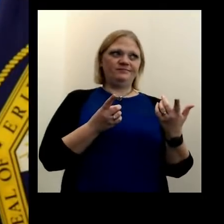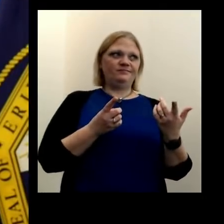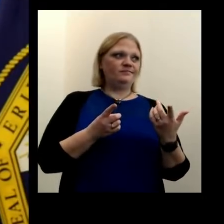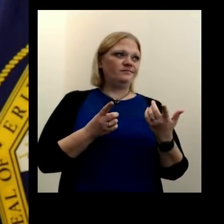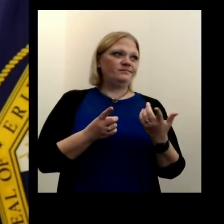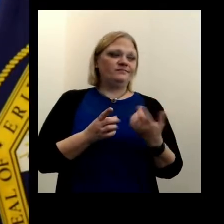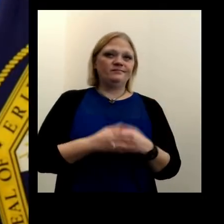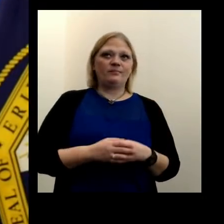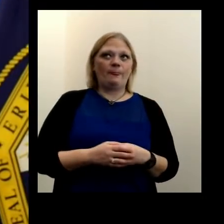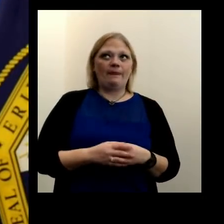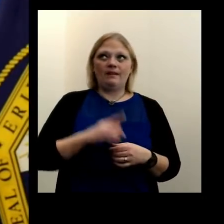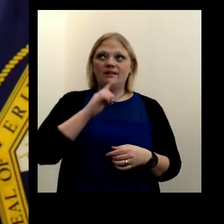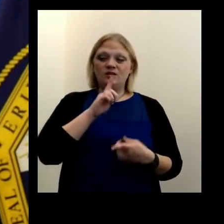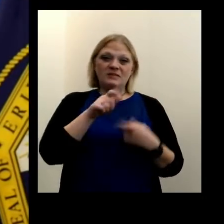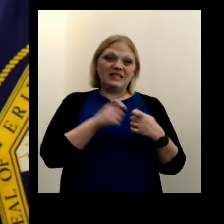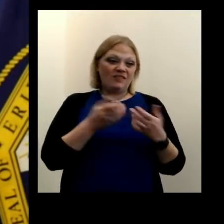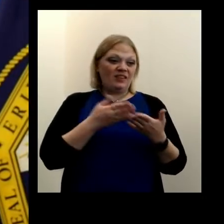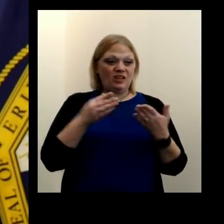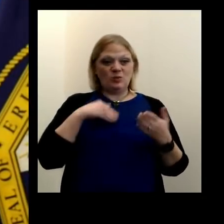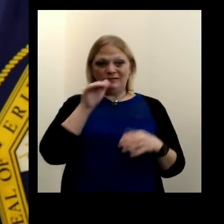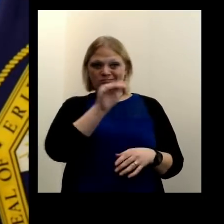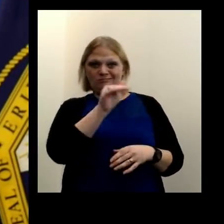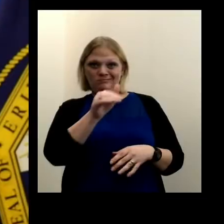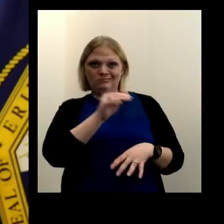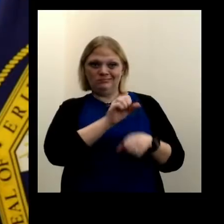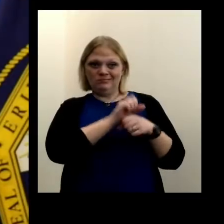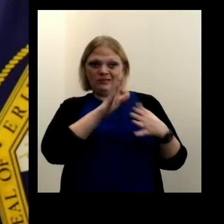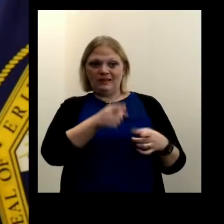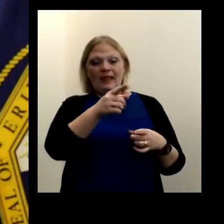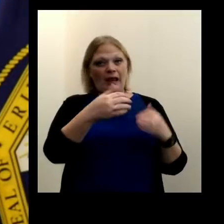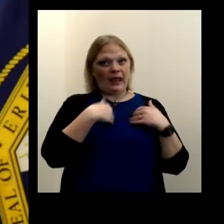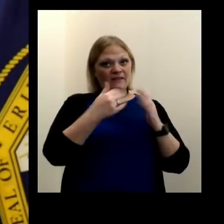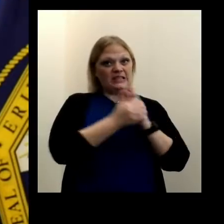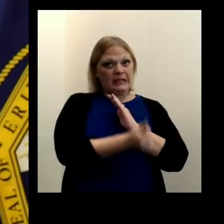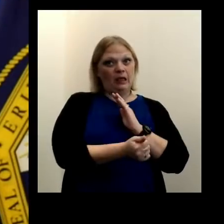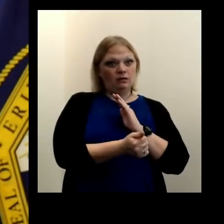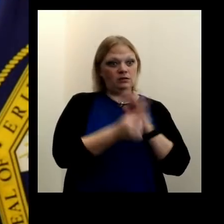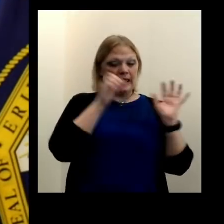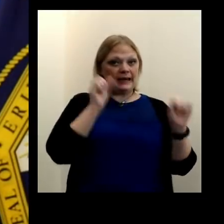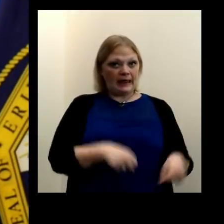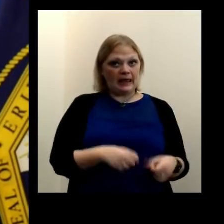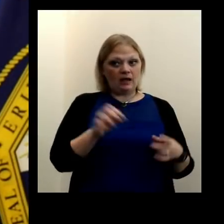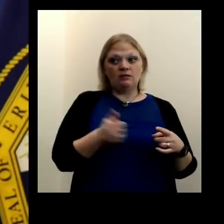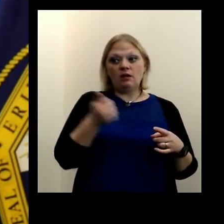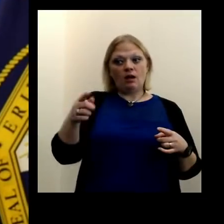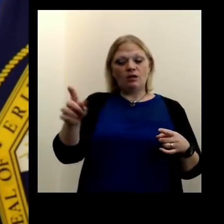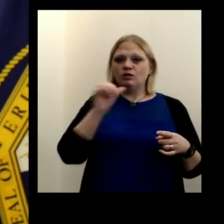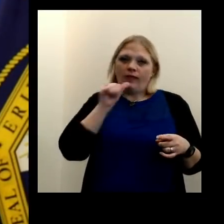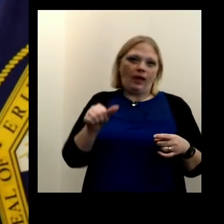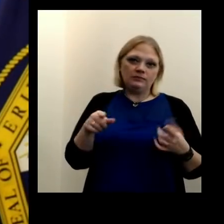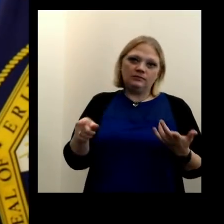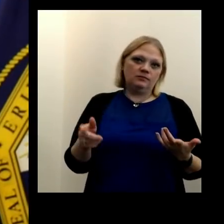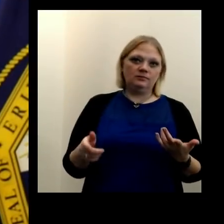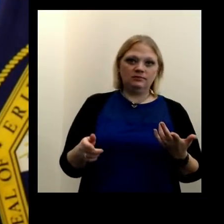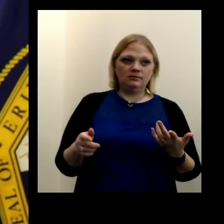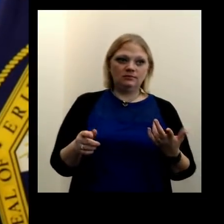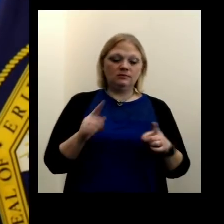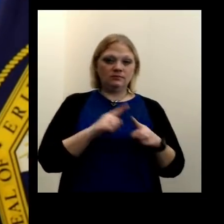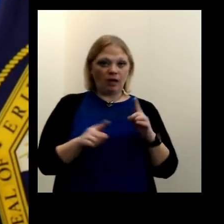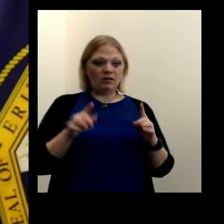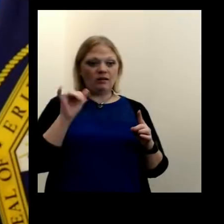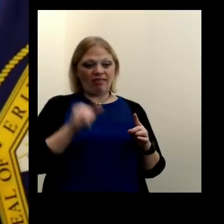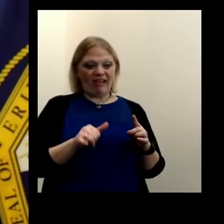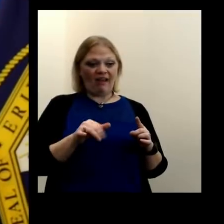that we need to ask of our employees who have the requisite skill set to do the work. There's others we will not. But the task